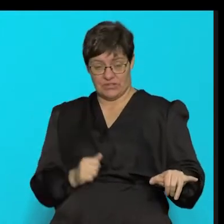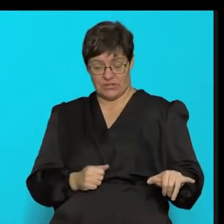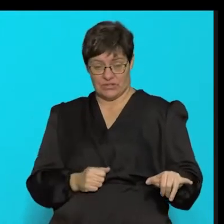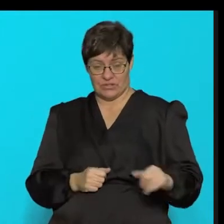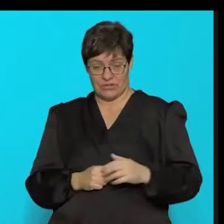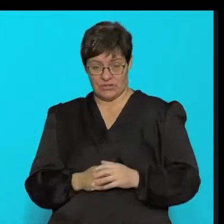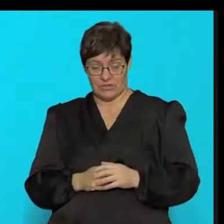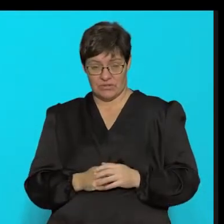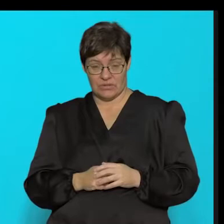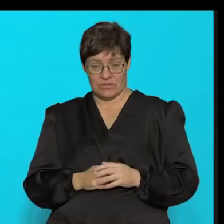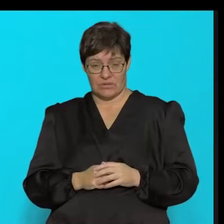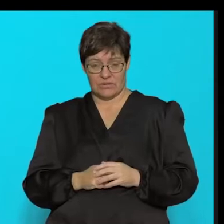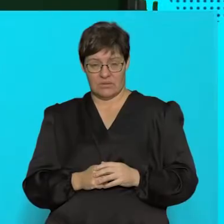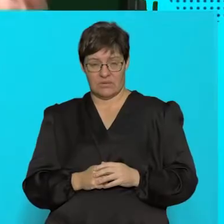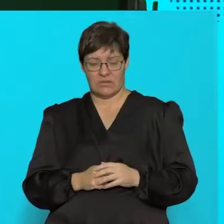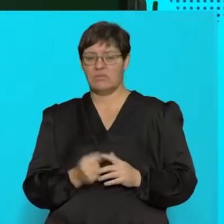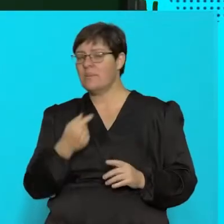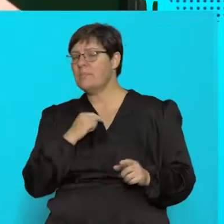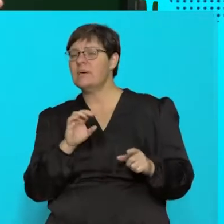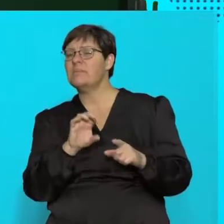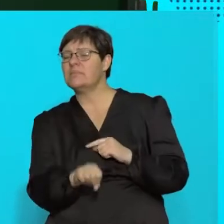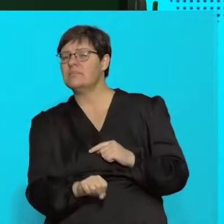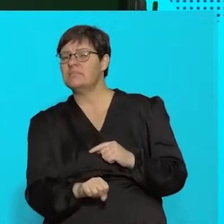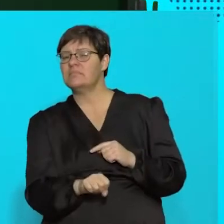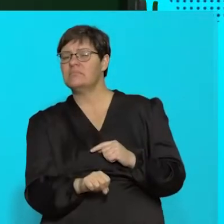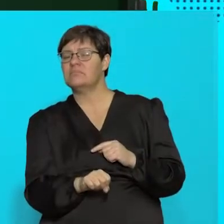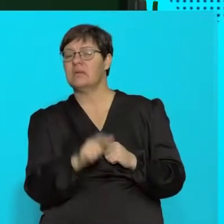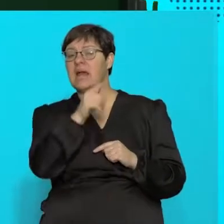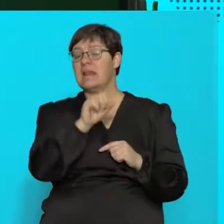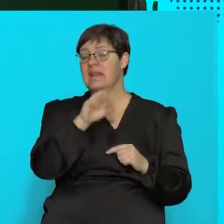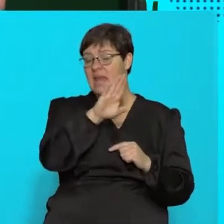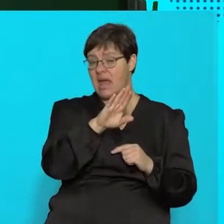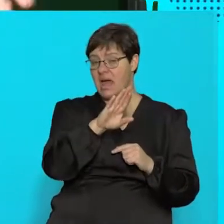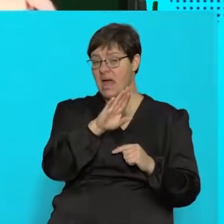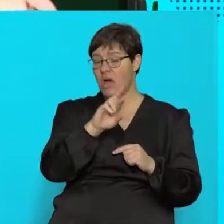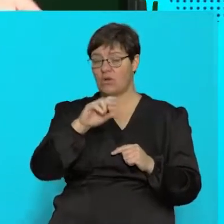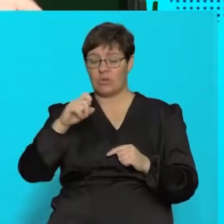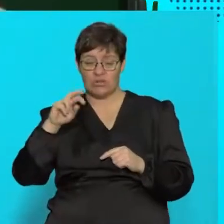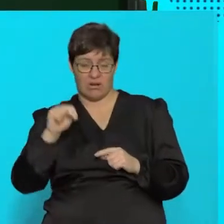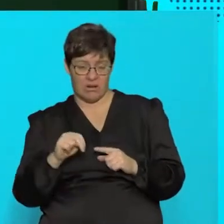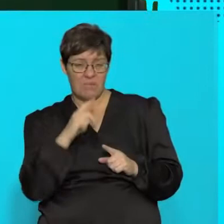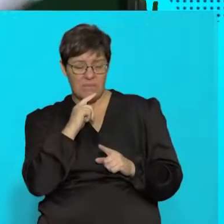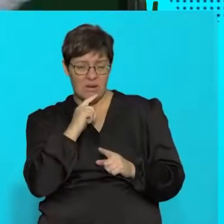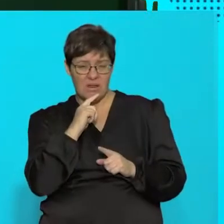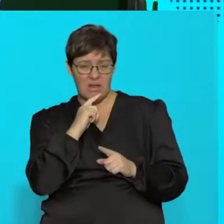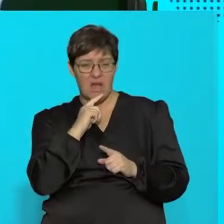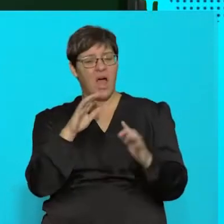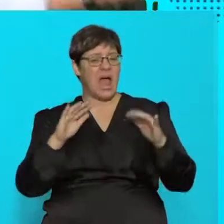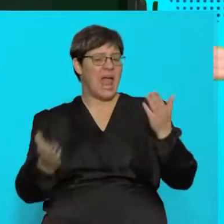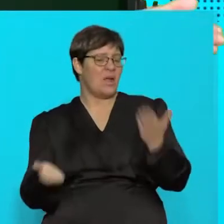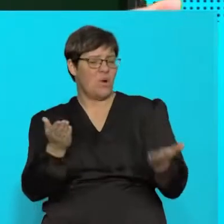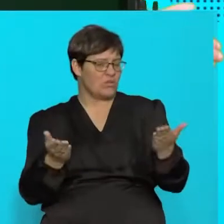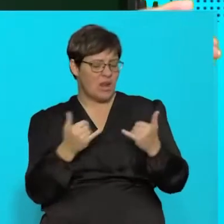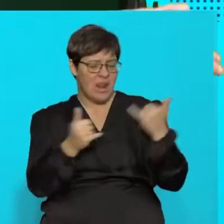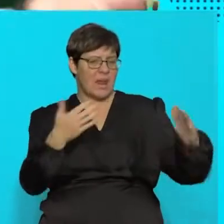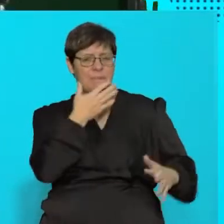all together? So if I find, we said that linear regression is the equation of the line of best